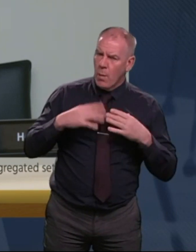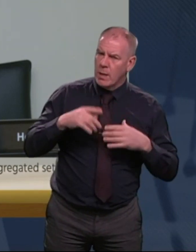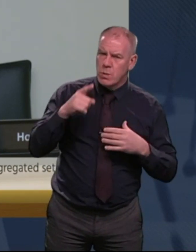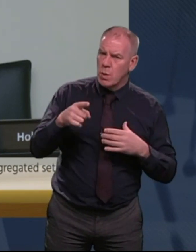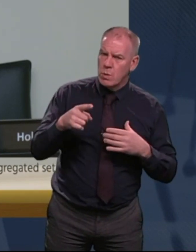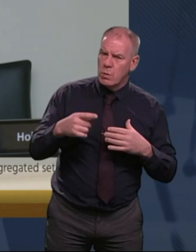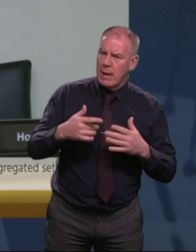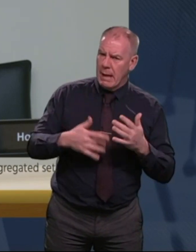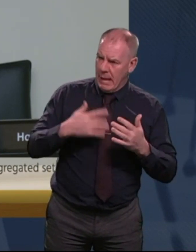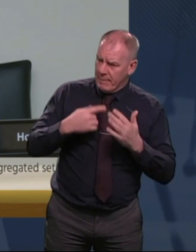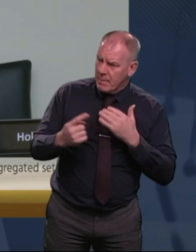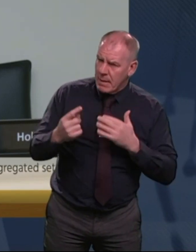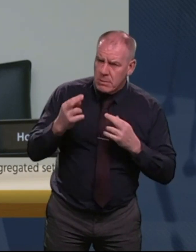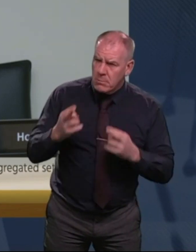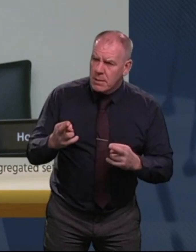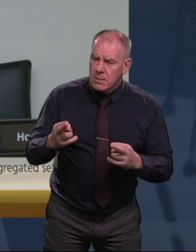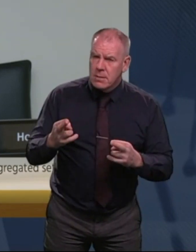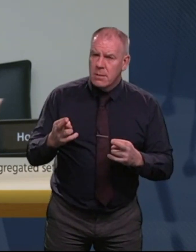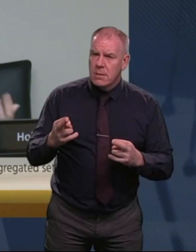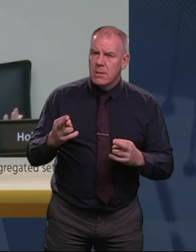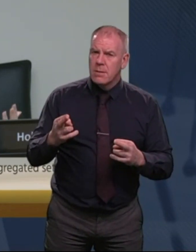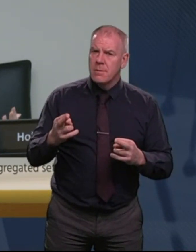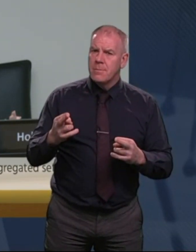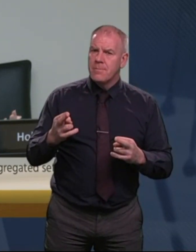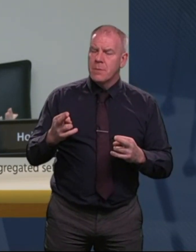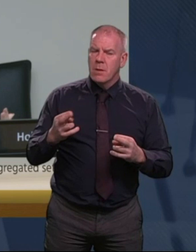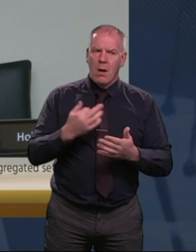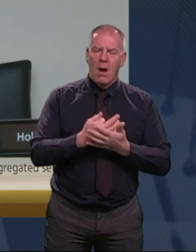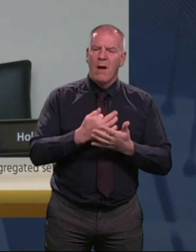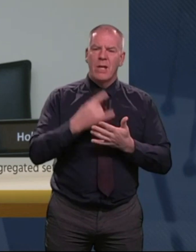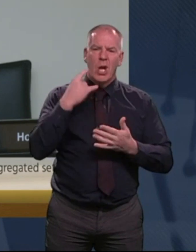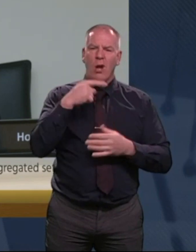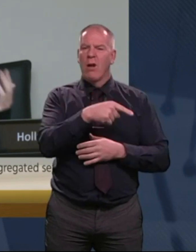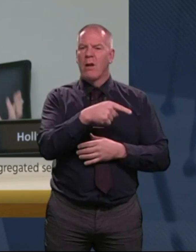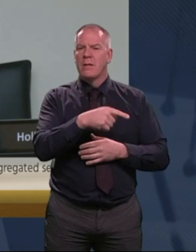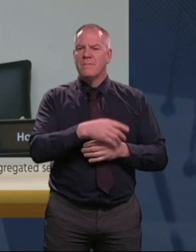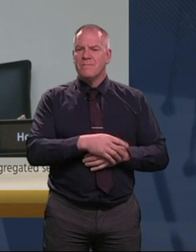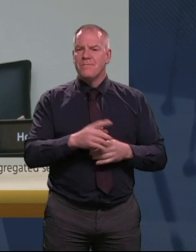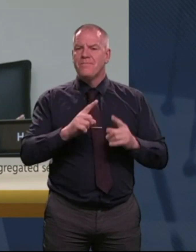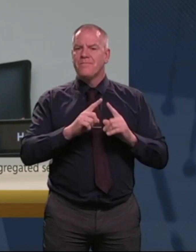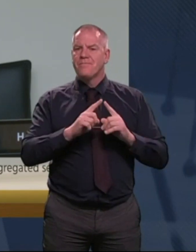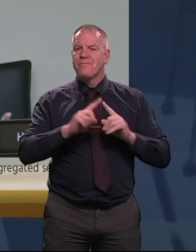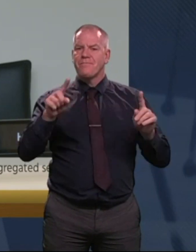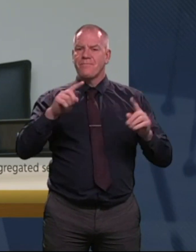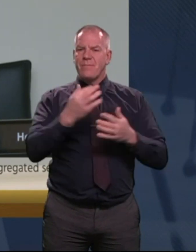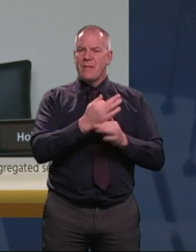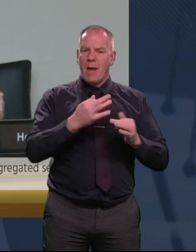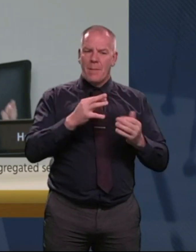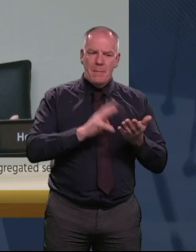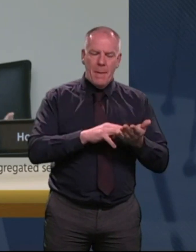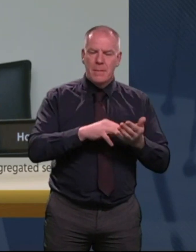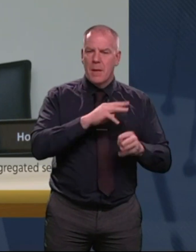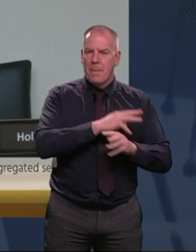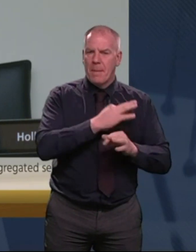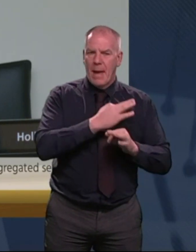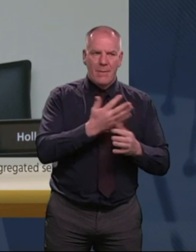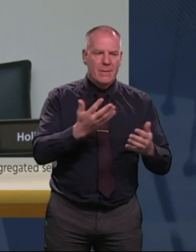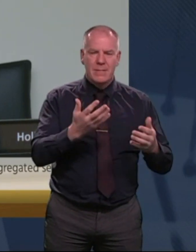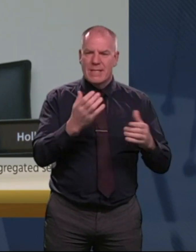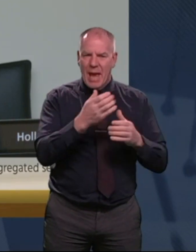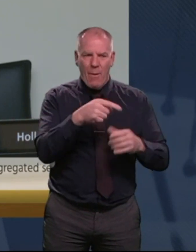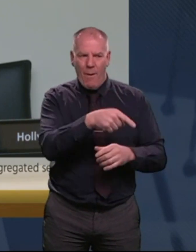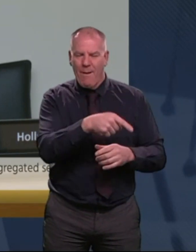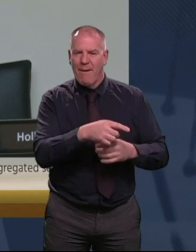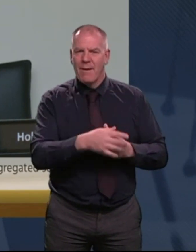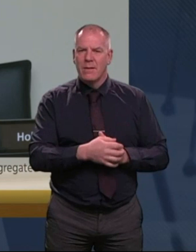want that at the time. And that's just, we often hear from different families, parents, carers all the time.